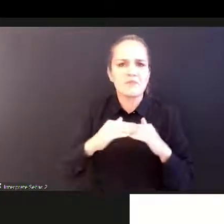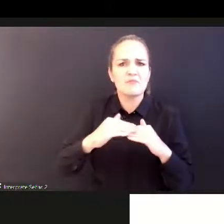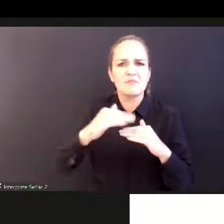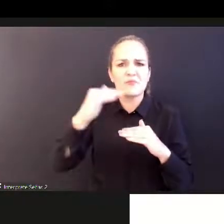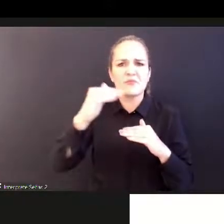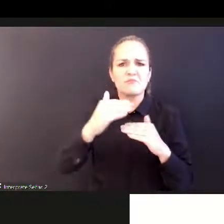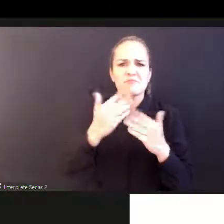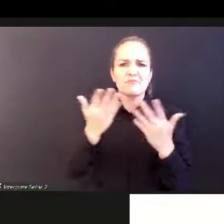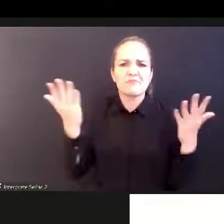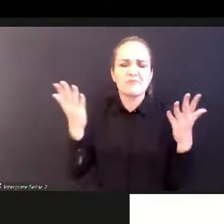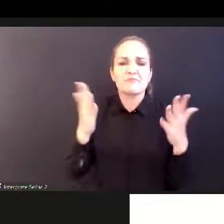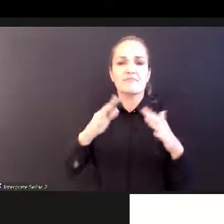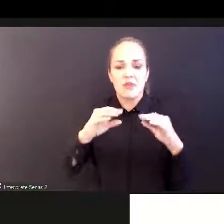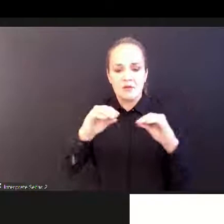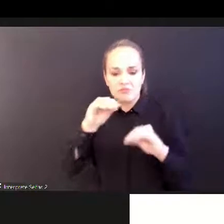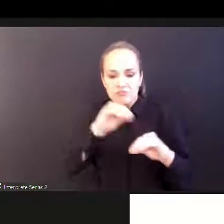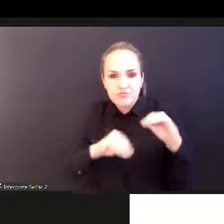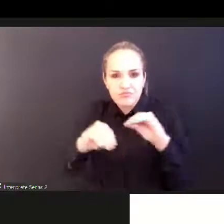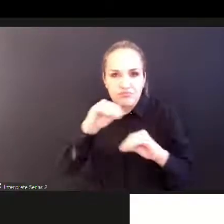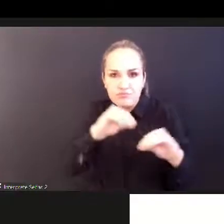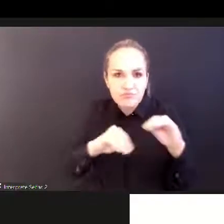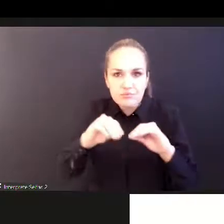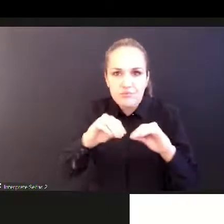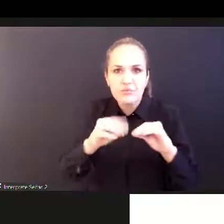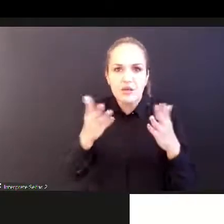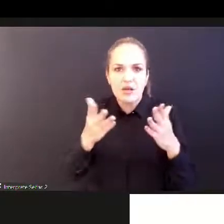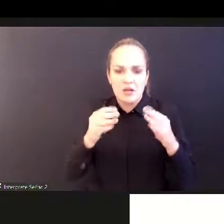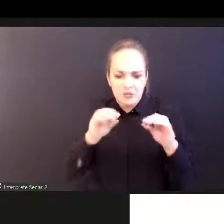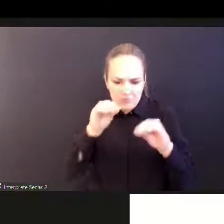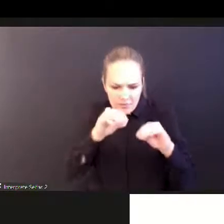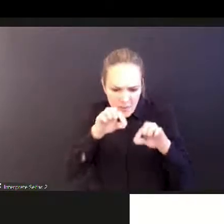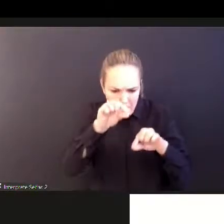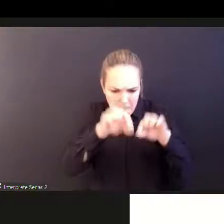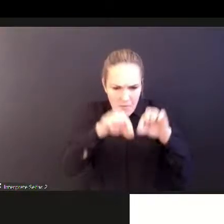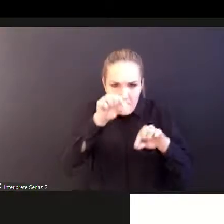and mostly from the ICT industry for us.